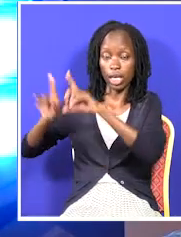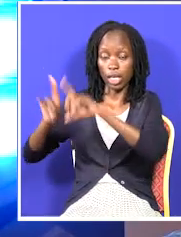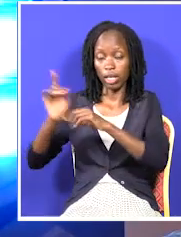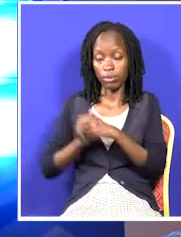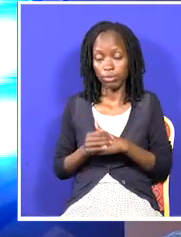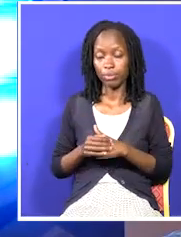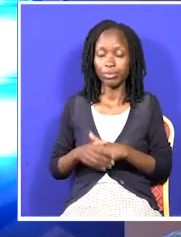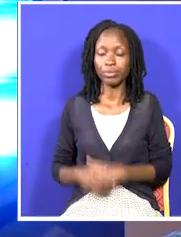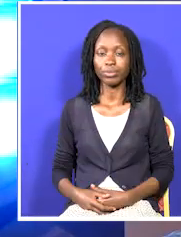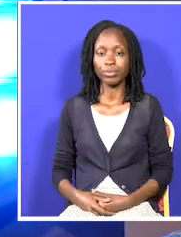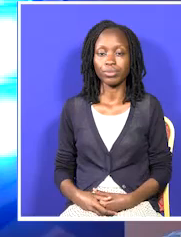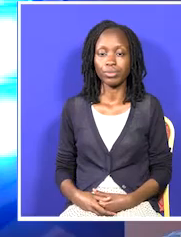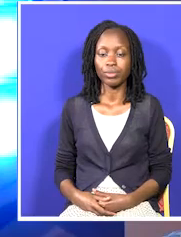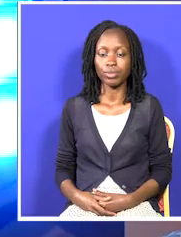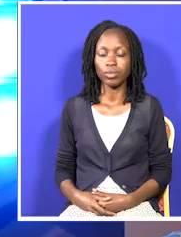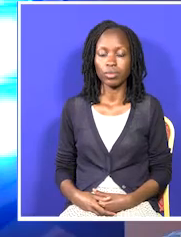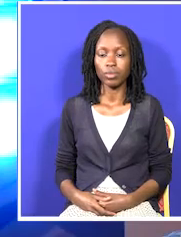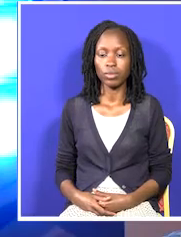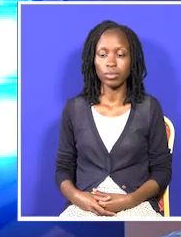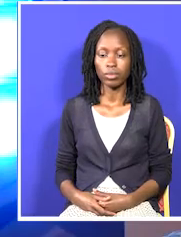this journey. And